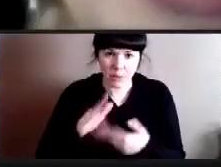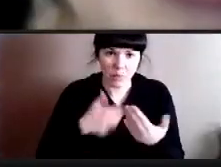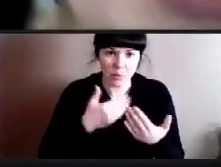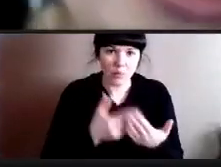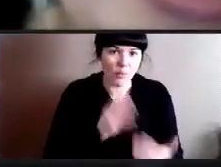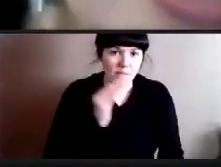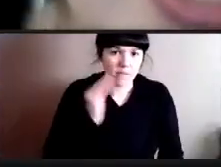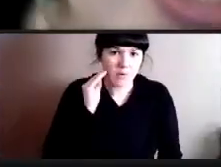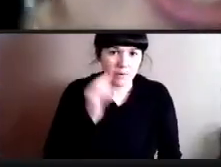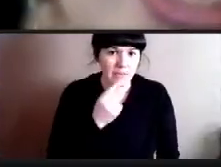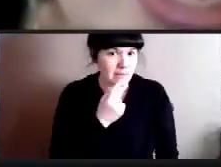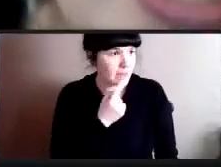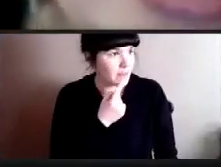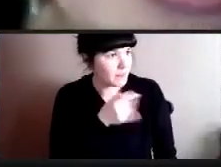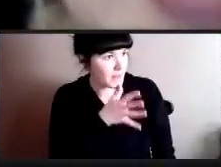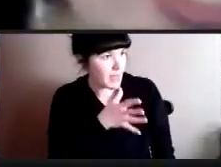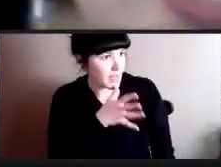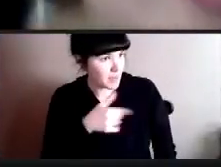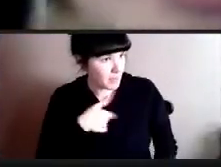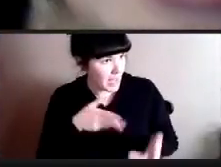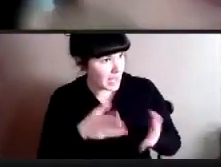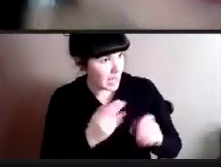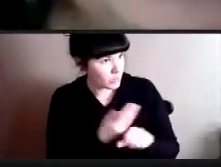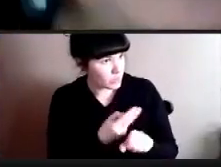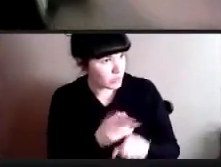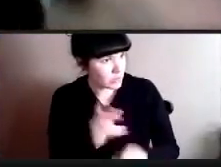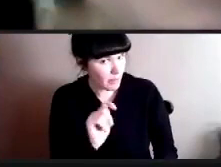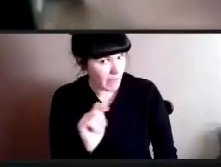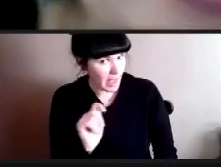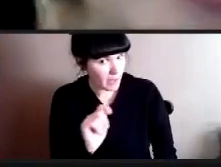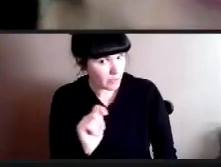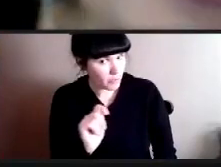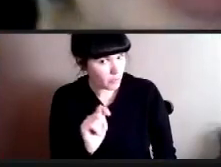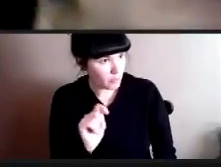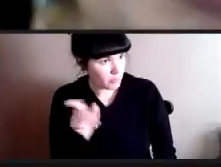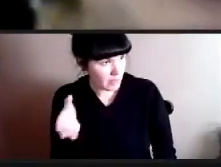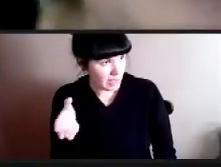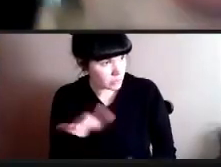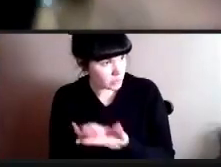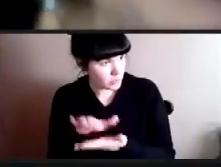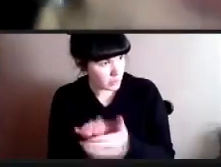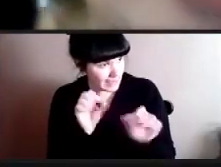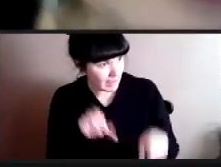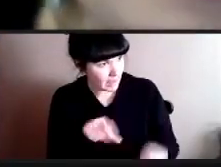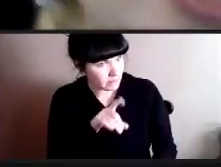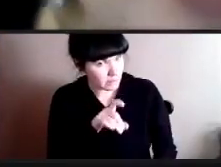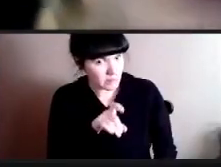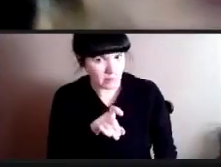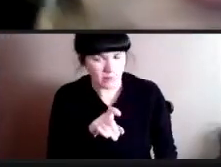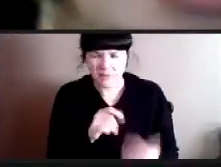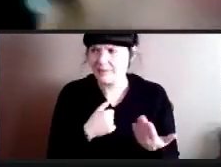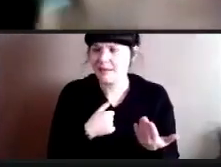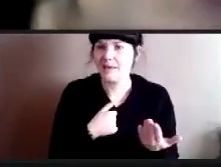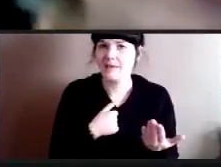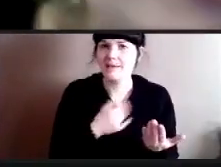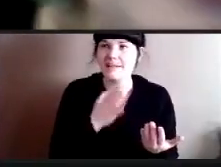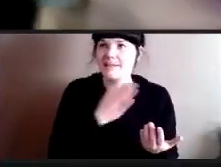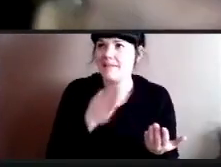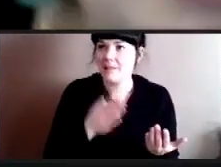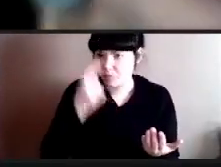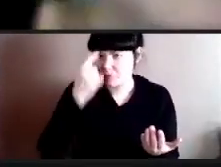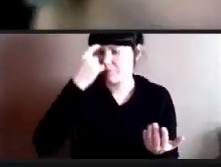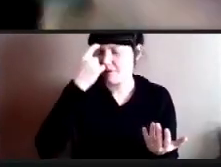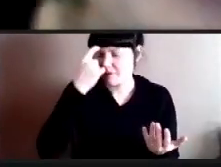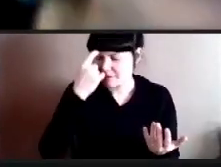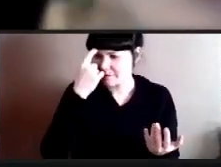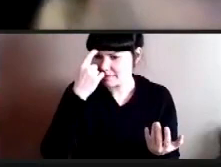the bathroom at school?" And I, it didn't even occur to me that we should have ever talked about whether